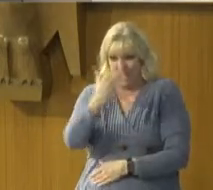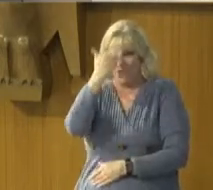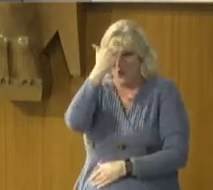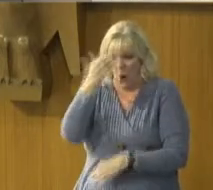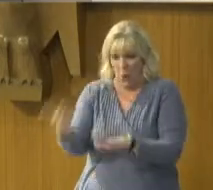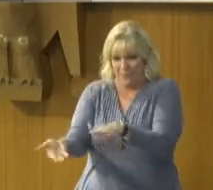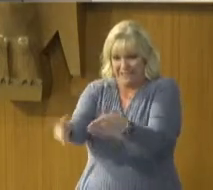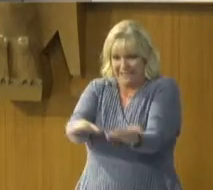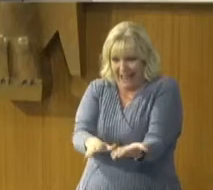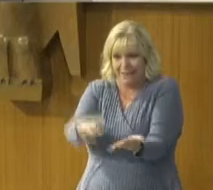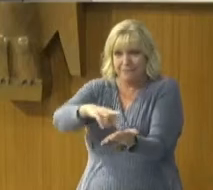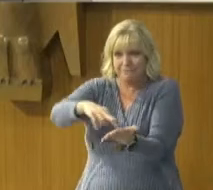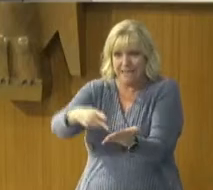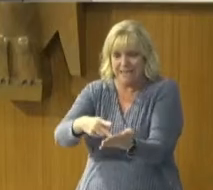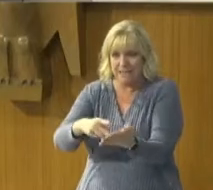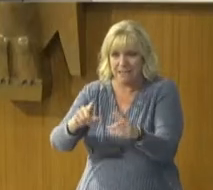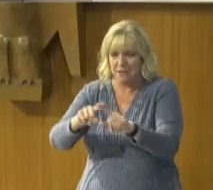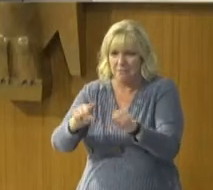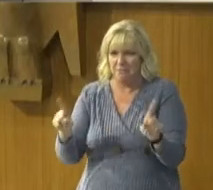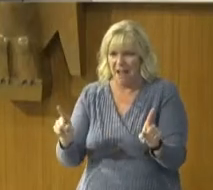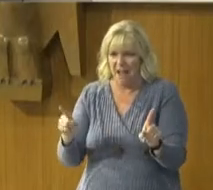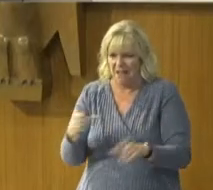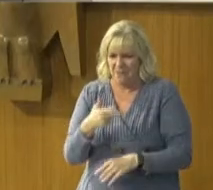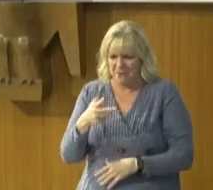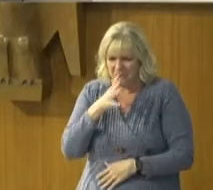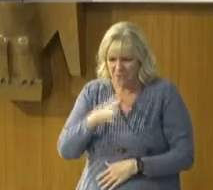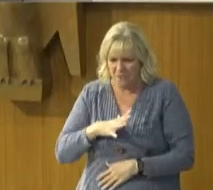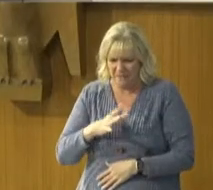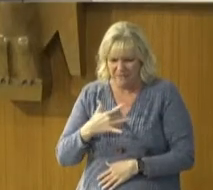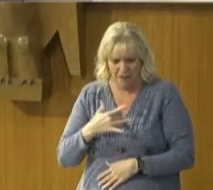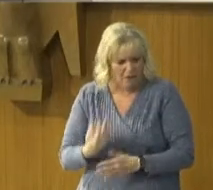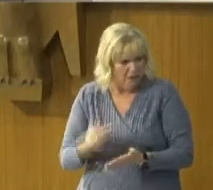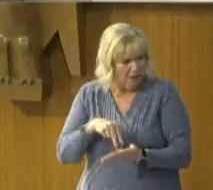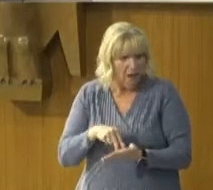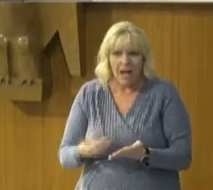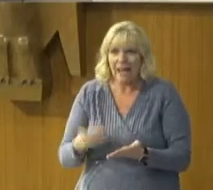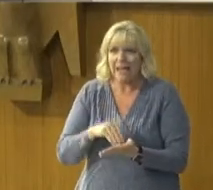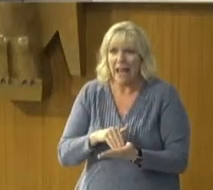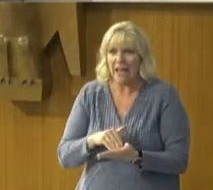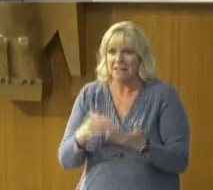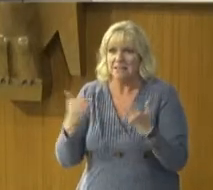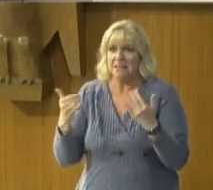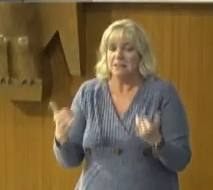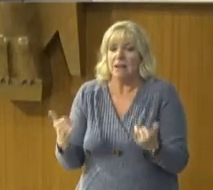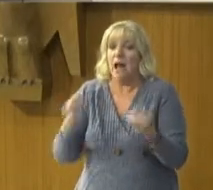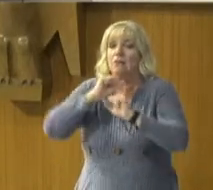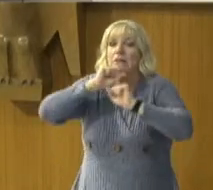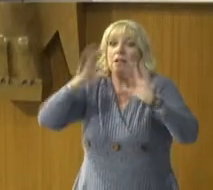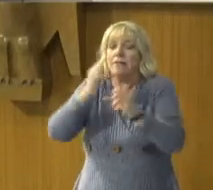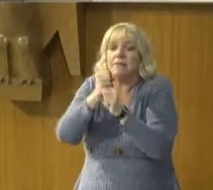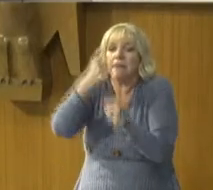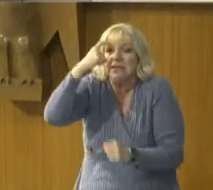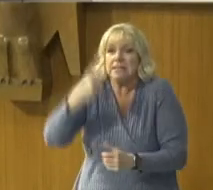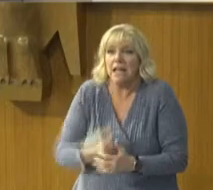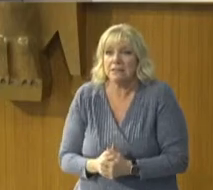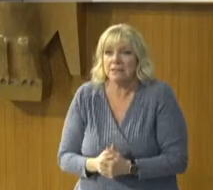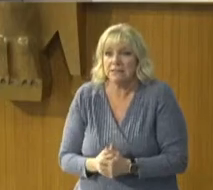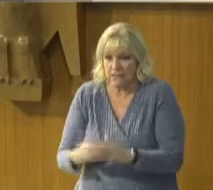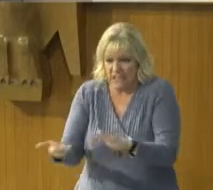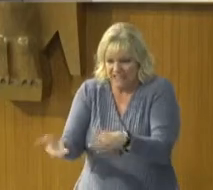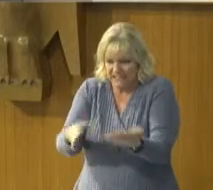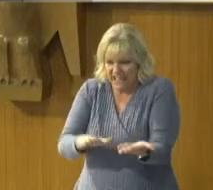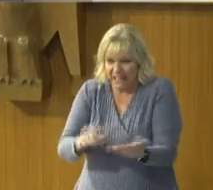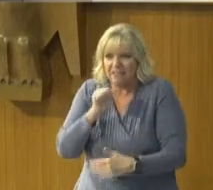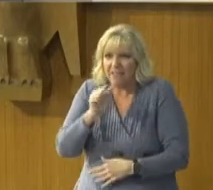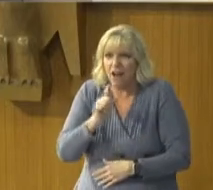is suddenly whipped out from under them like a rug. Now nothing makes sense. We can't even count on death, the ending